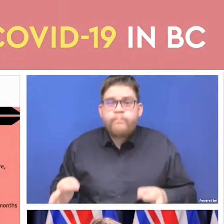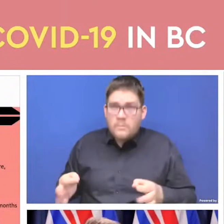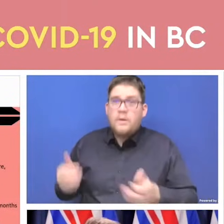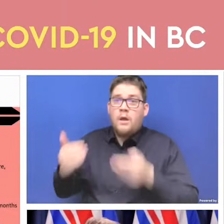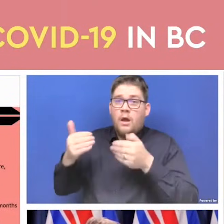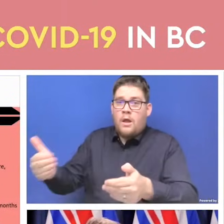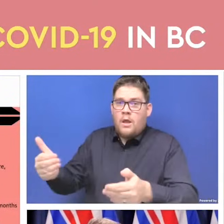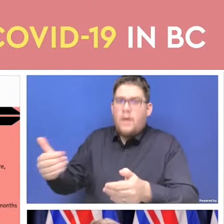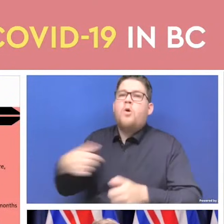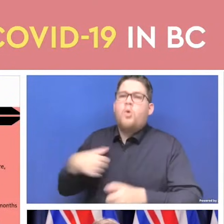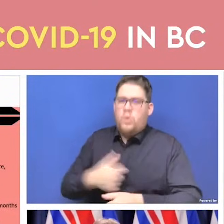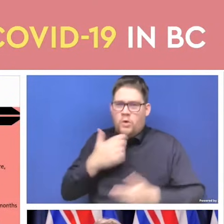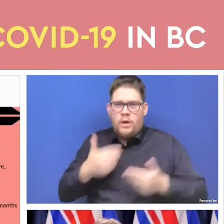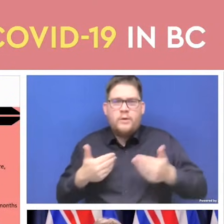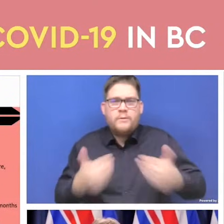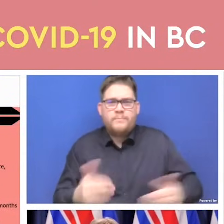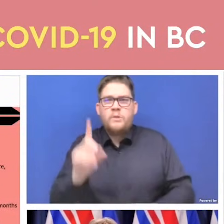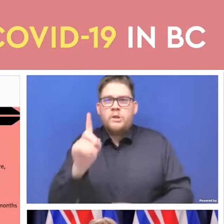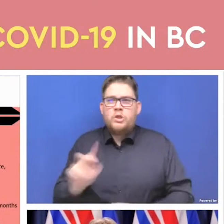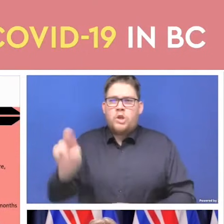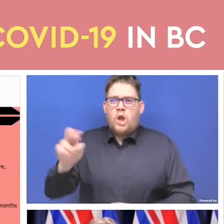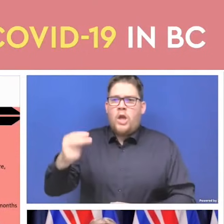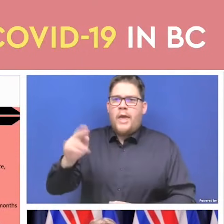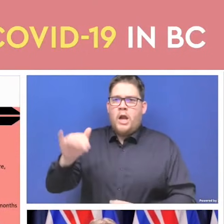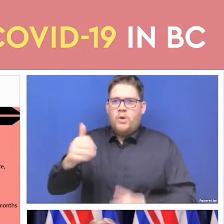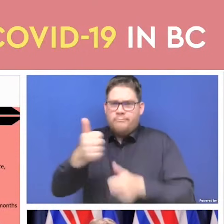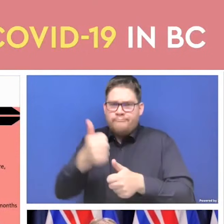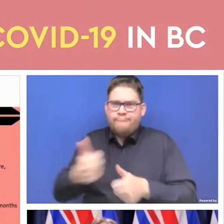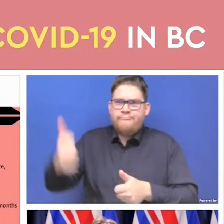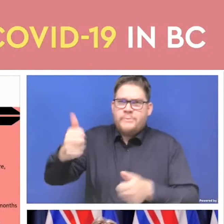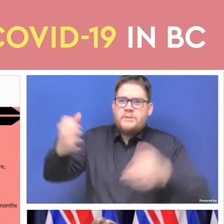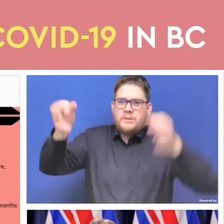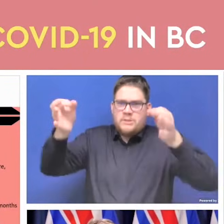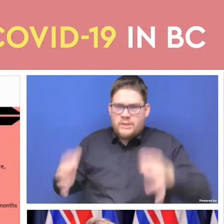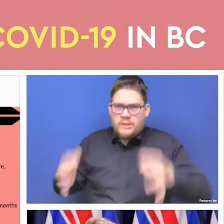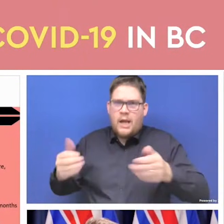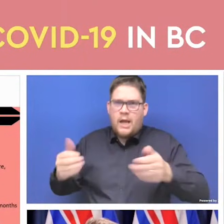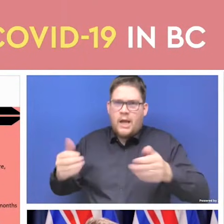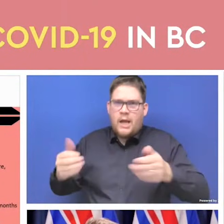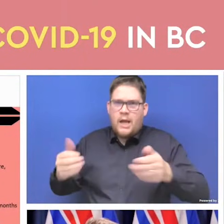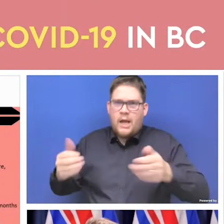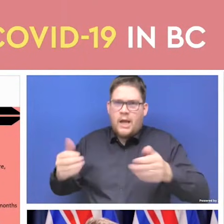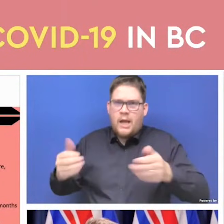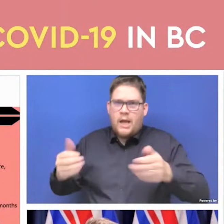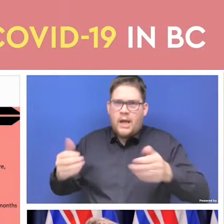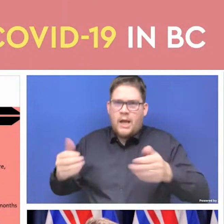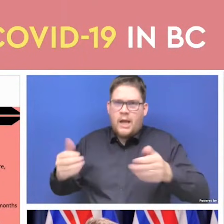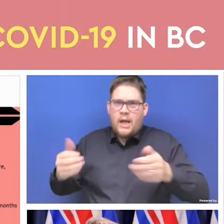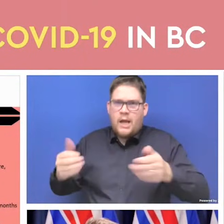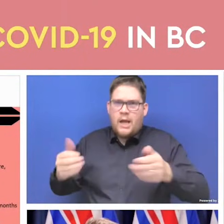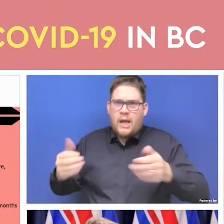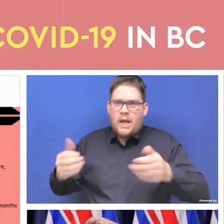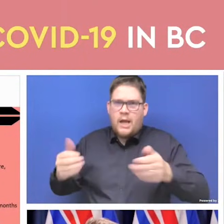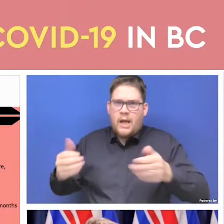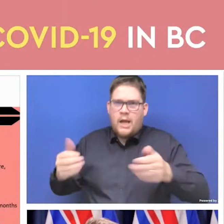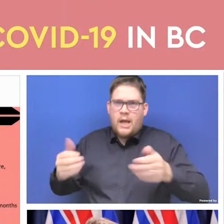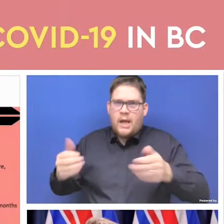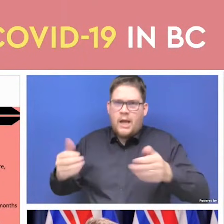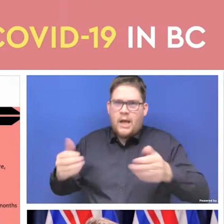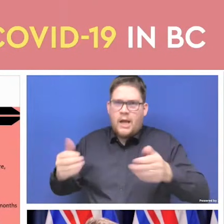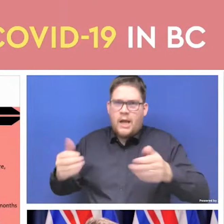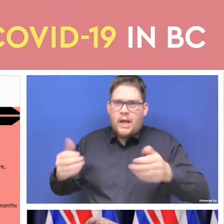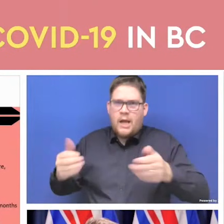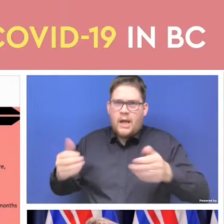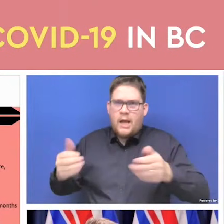senior medical health officers, we will commence that campaign and run that through the rest of the many